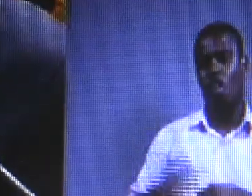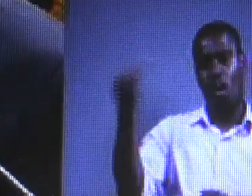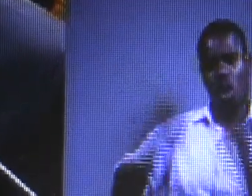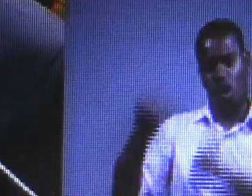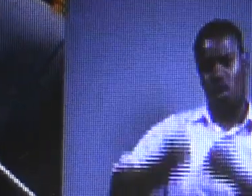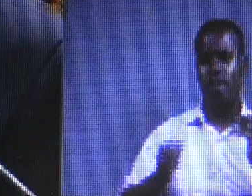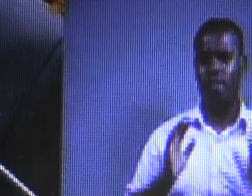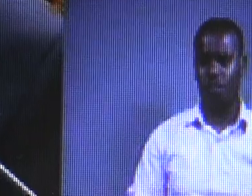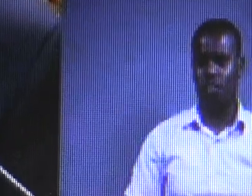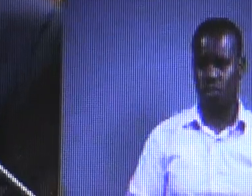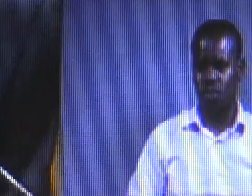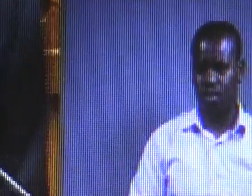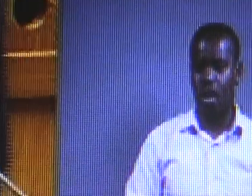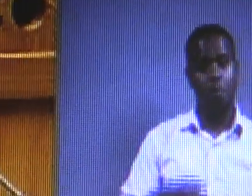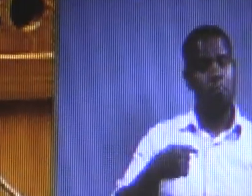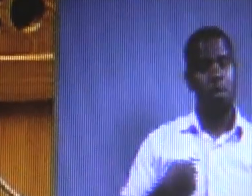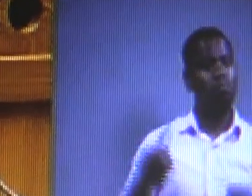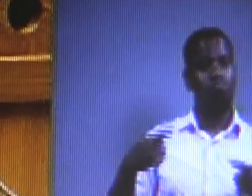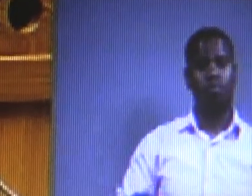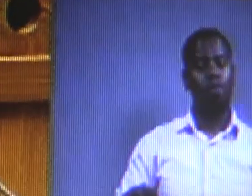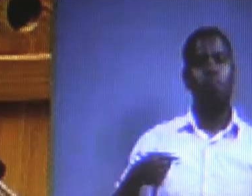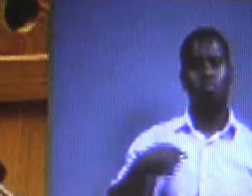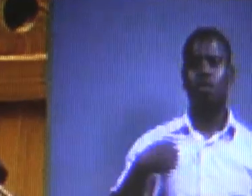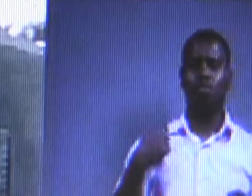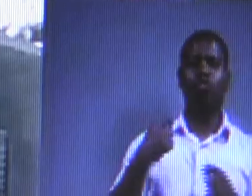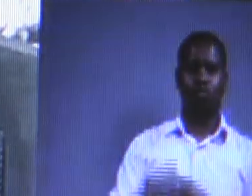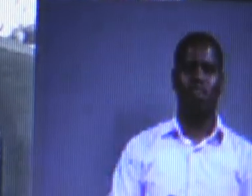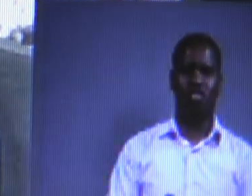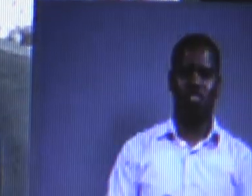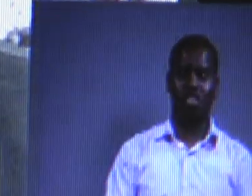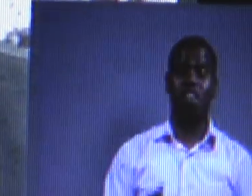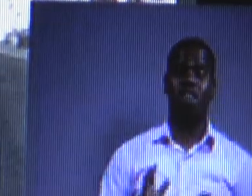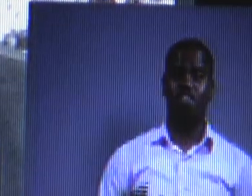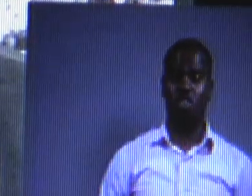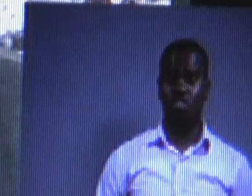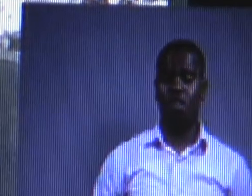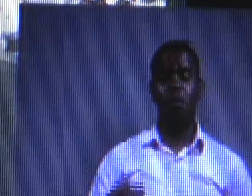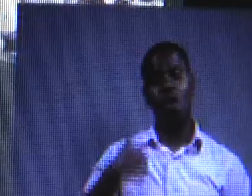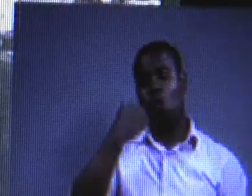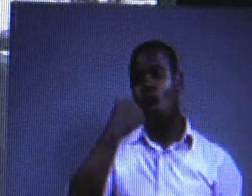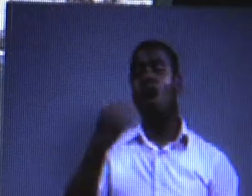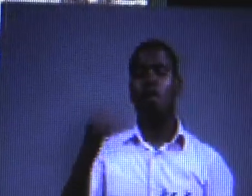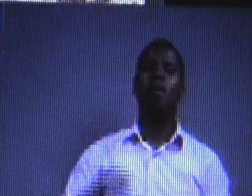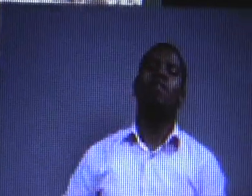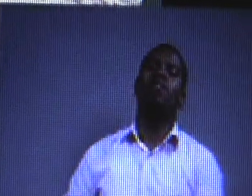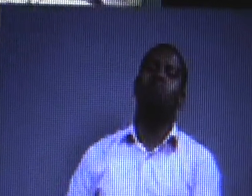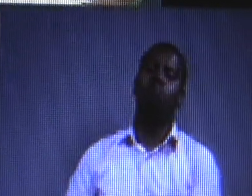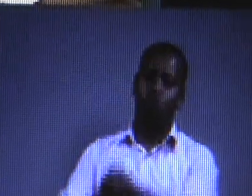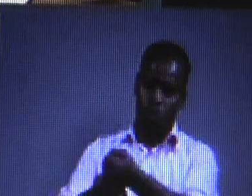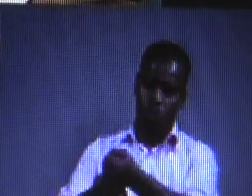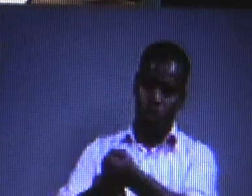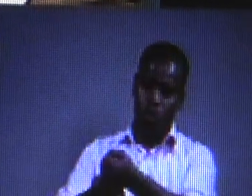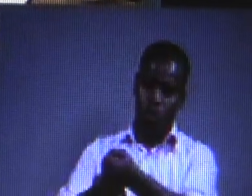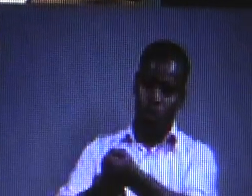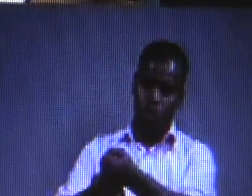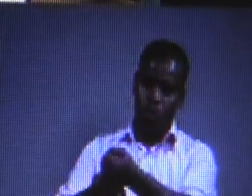man, not to oppose you, but to plead with you, to provide a voice on behalf of many people in my